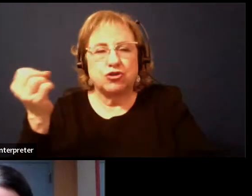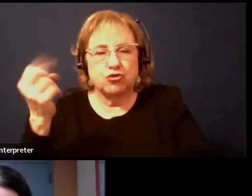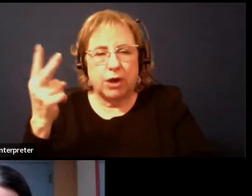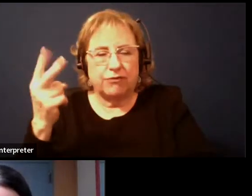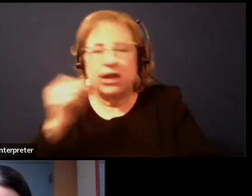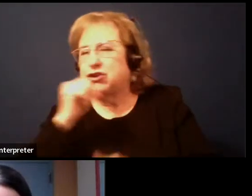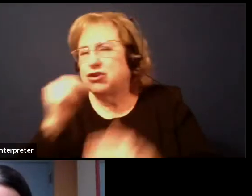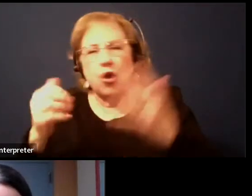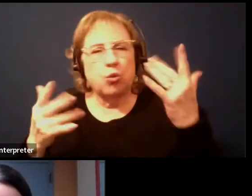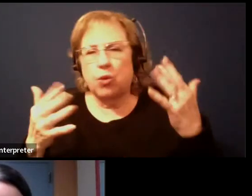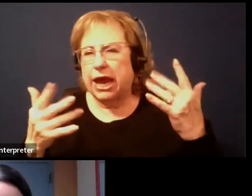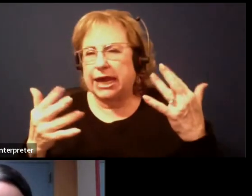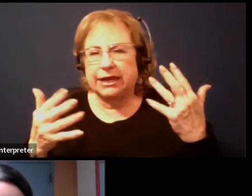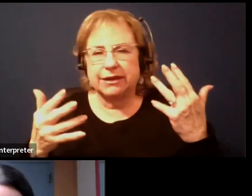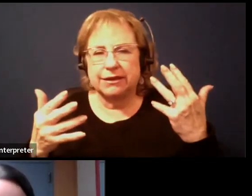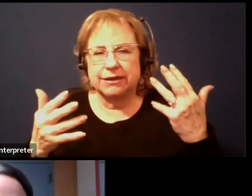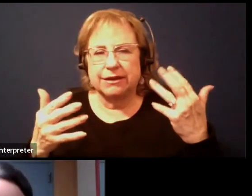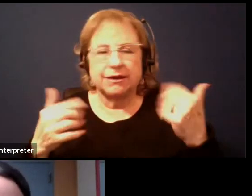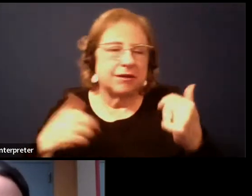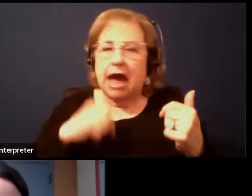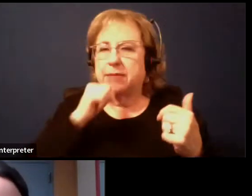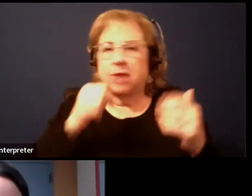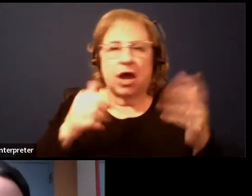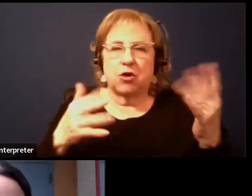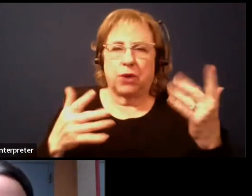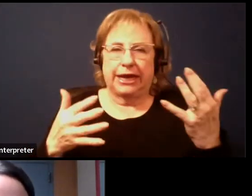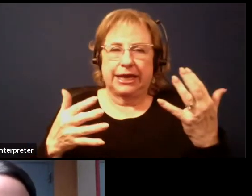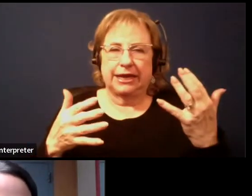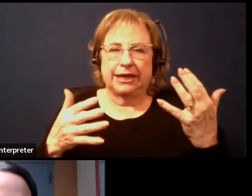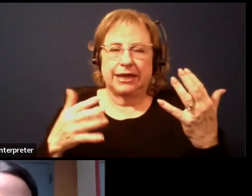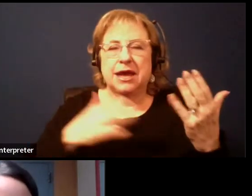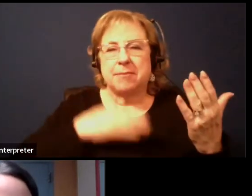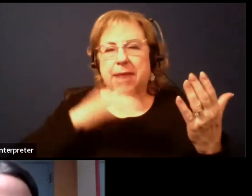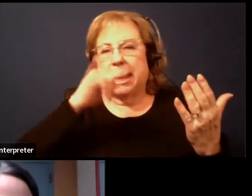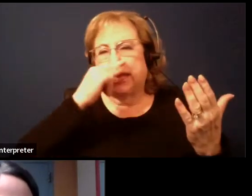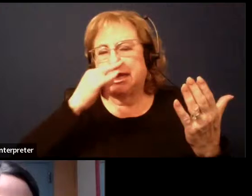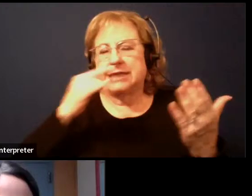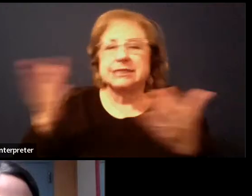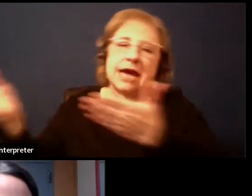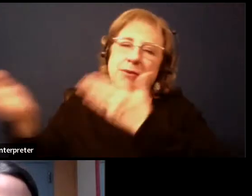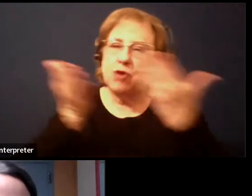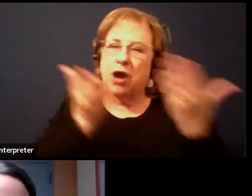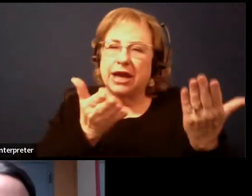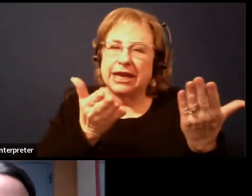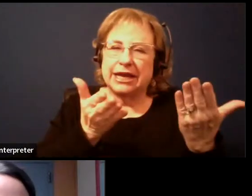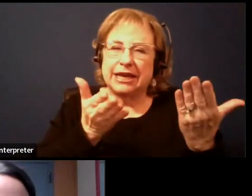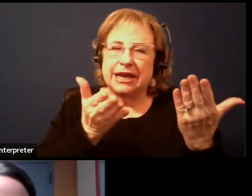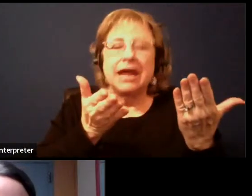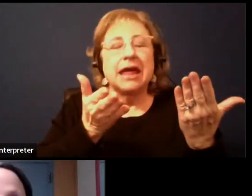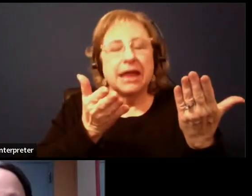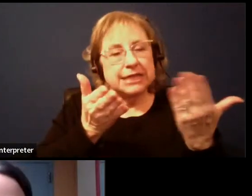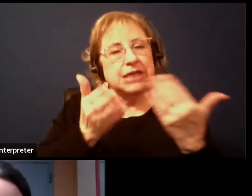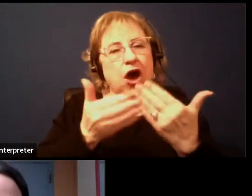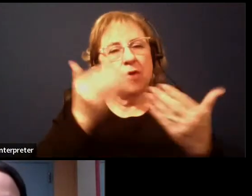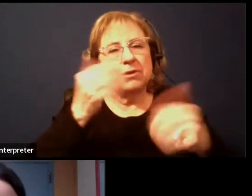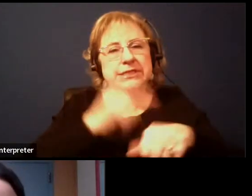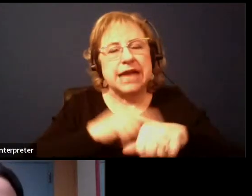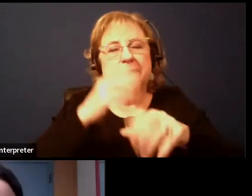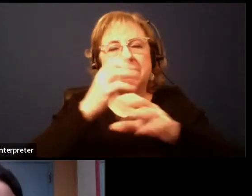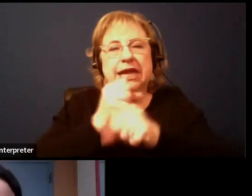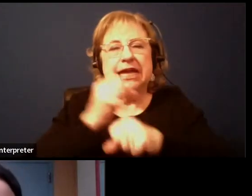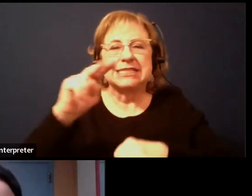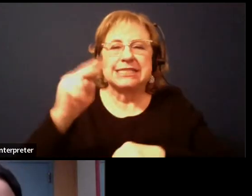wait. I'm not waiting. I definitely took my kids in. They're about to get their second dose on Wednesday. They're